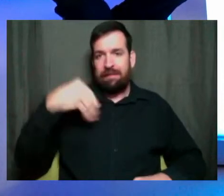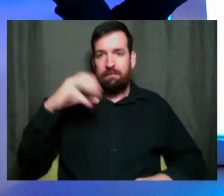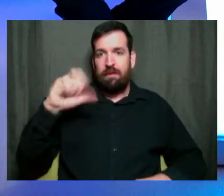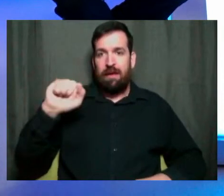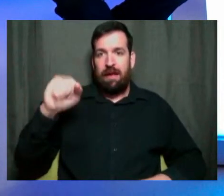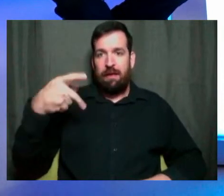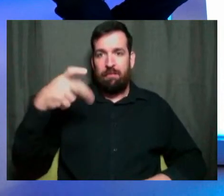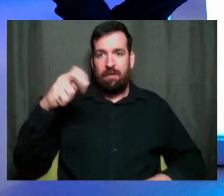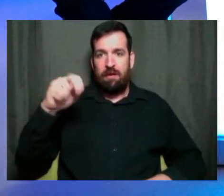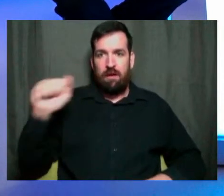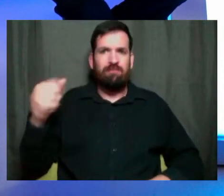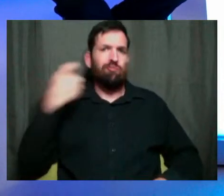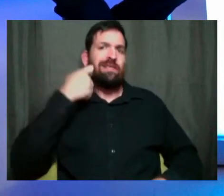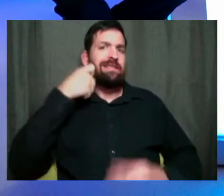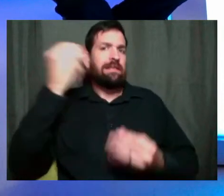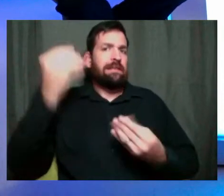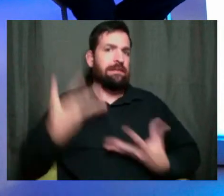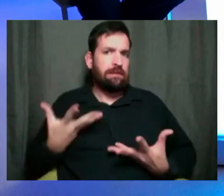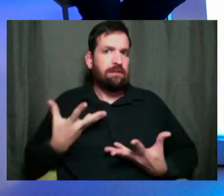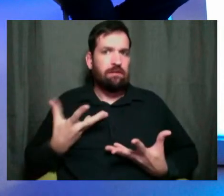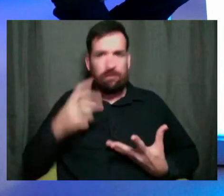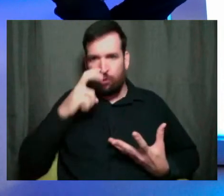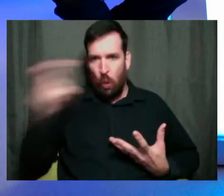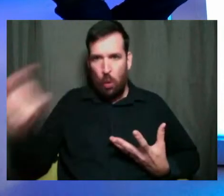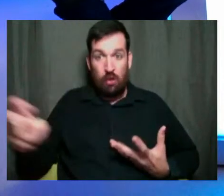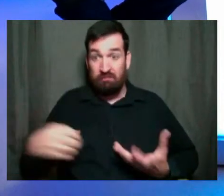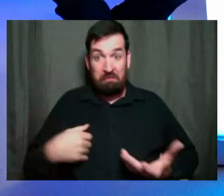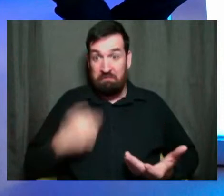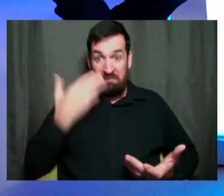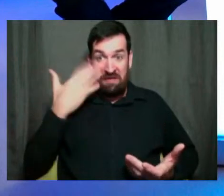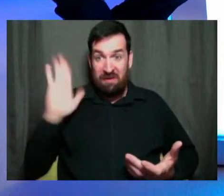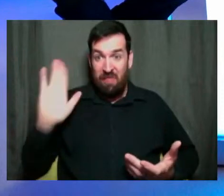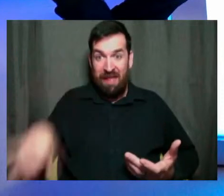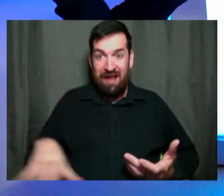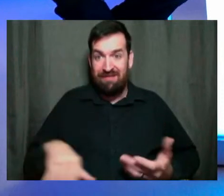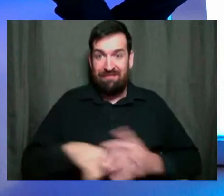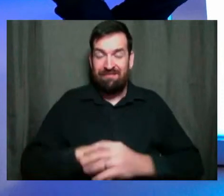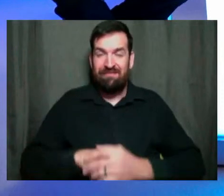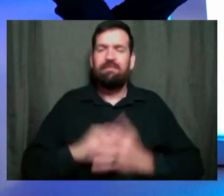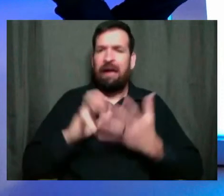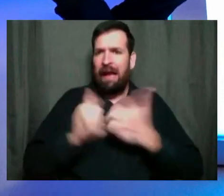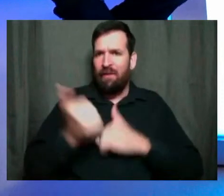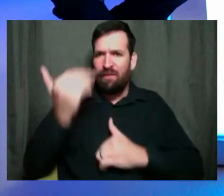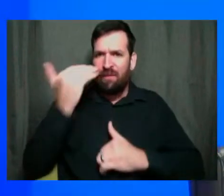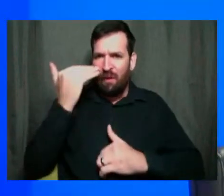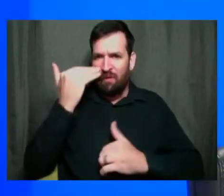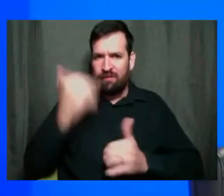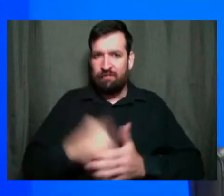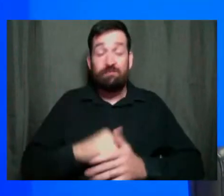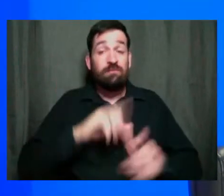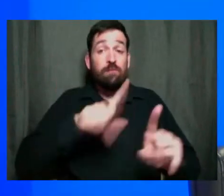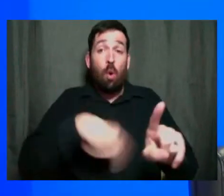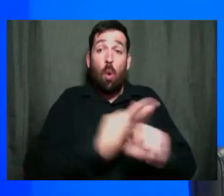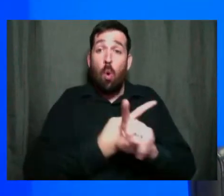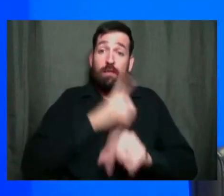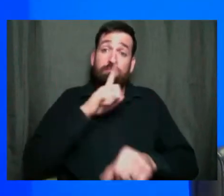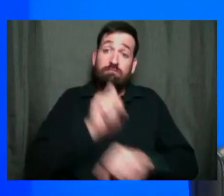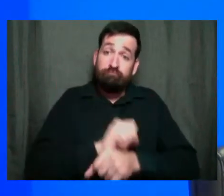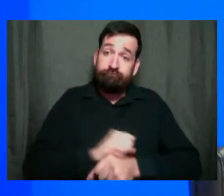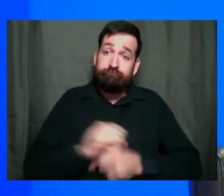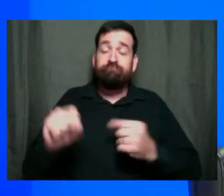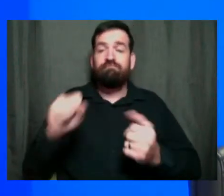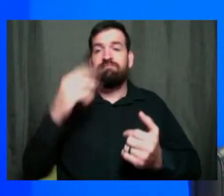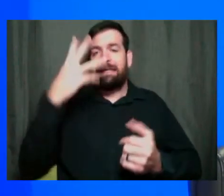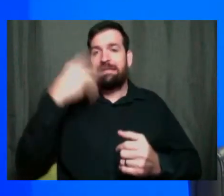I snore. I did not know I did this, and I didn't know. So how do you know to get in? The only way you can ever be for sure is to have a sleep